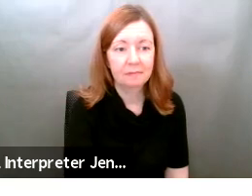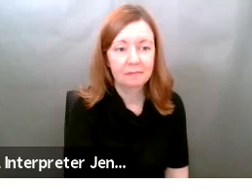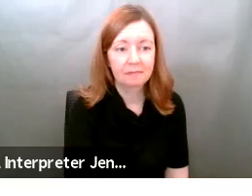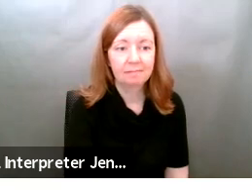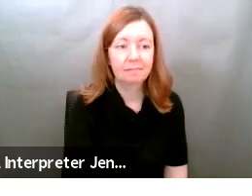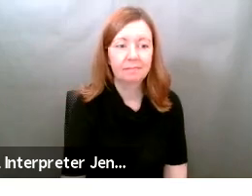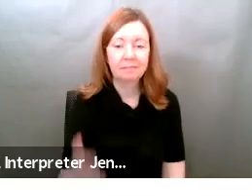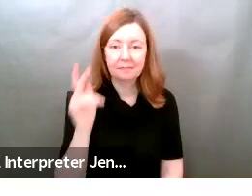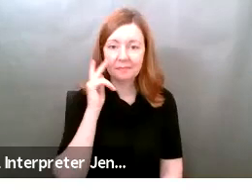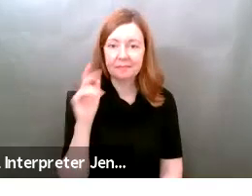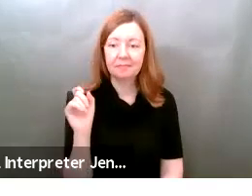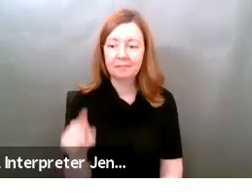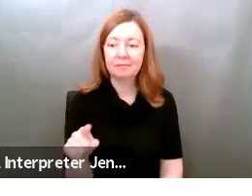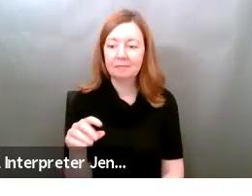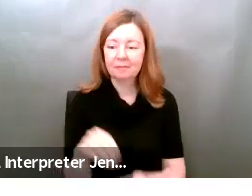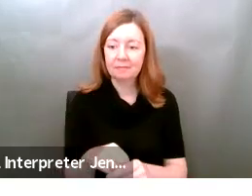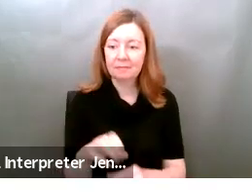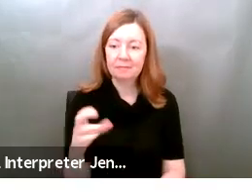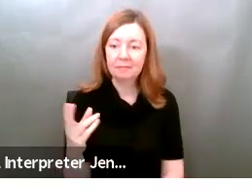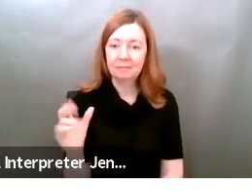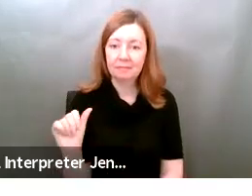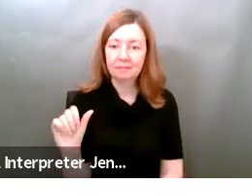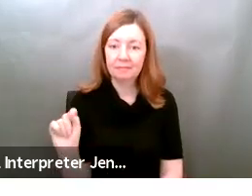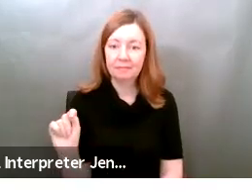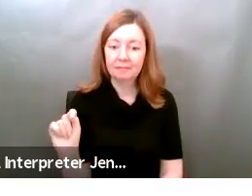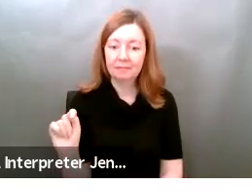Oh, I see a question I'm getting in the chat here.